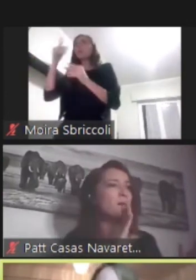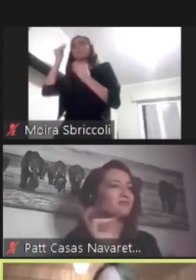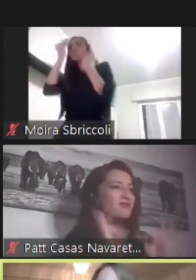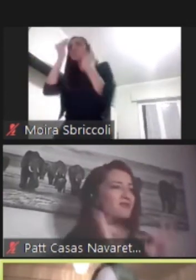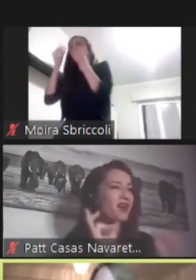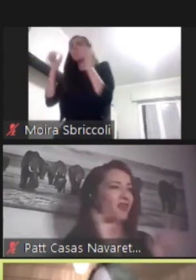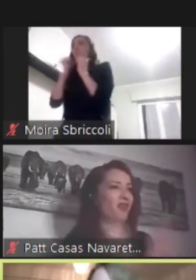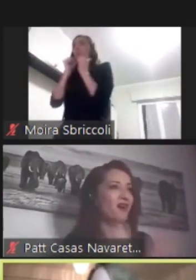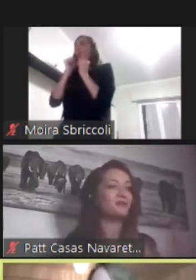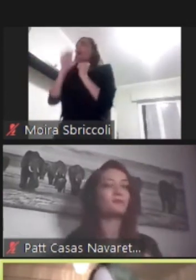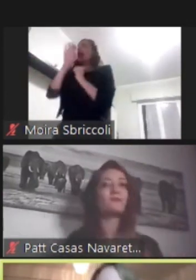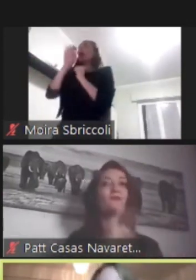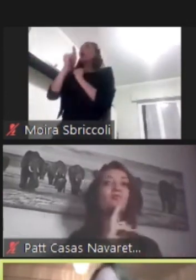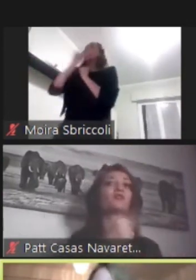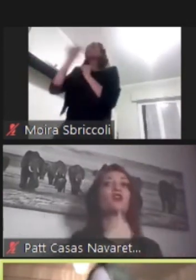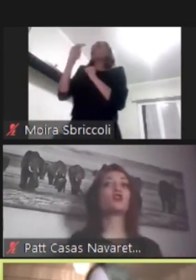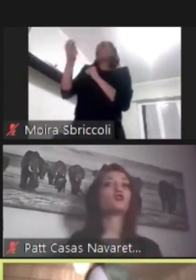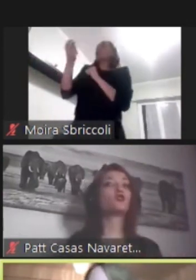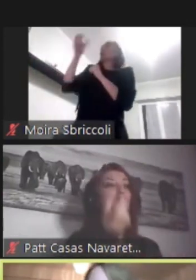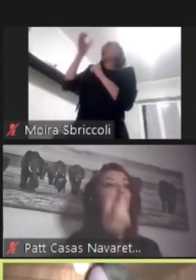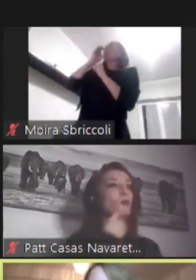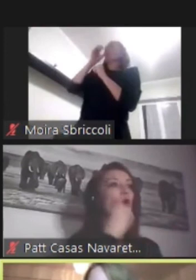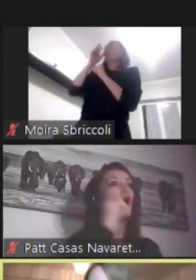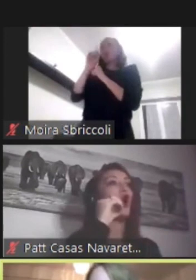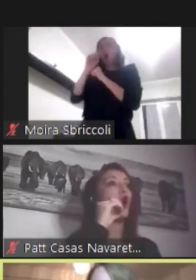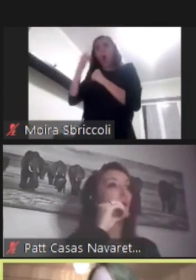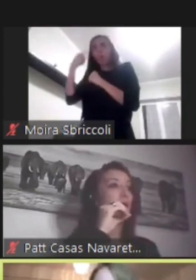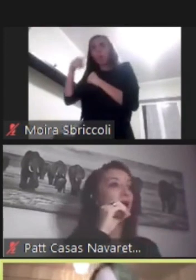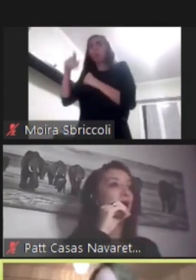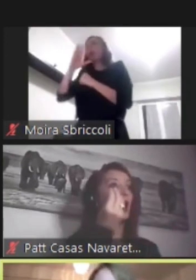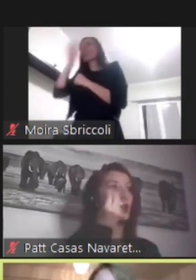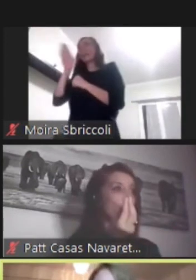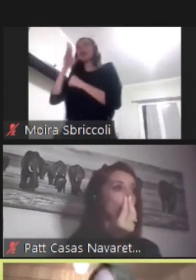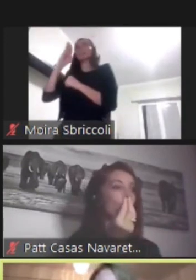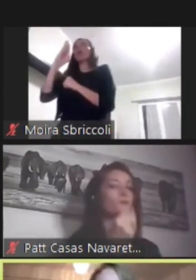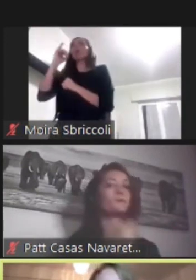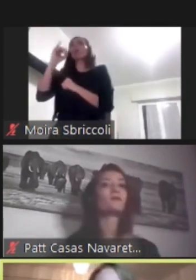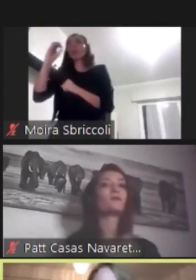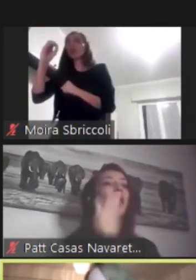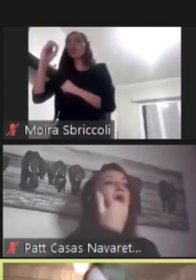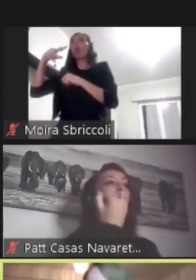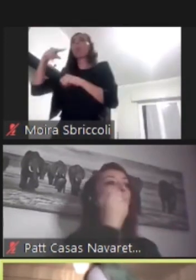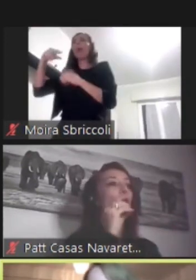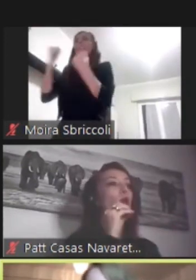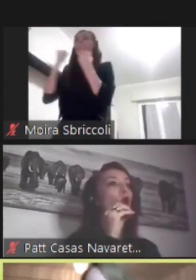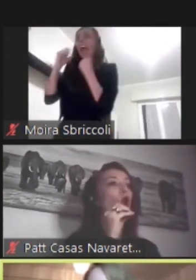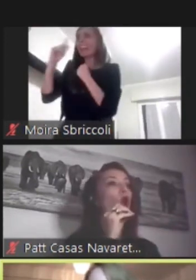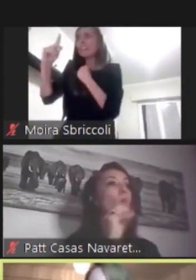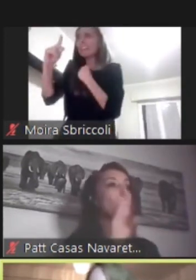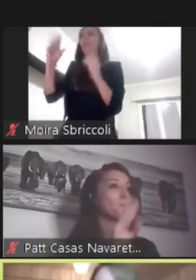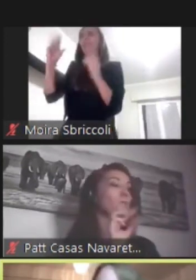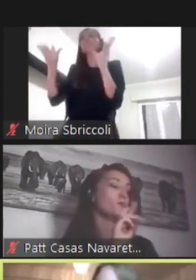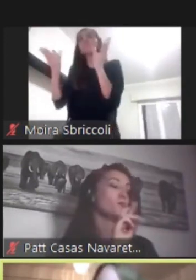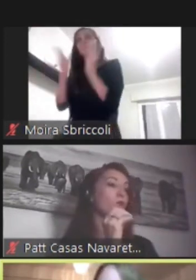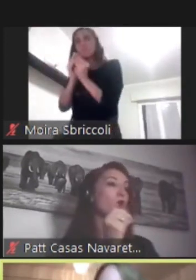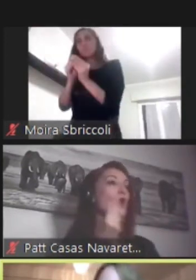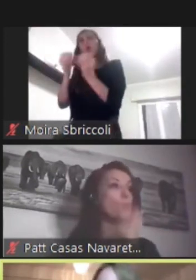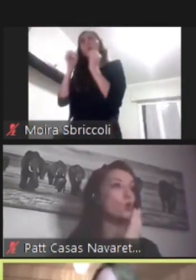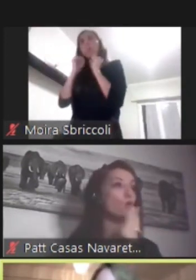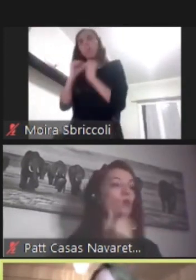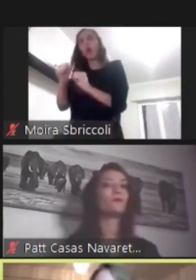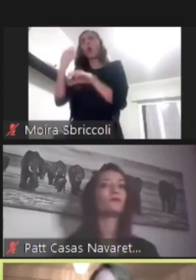Q, my Elite, my MagnaCal D. When I'm tired or busy, I still take